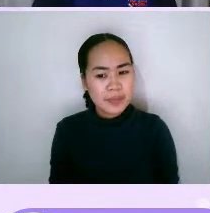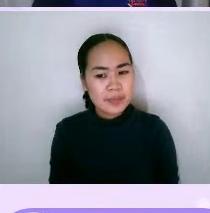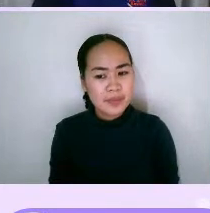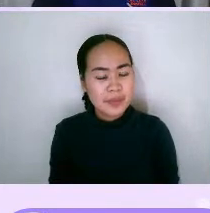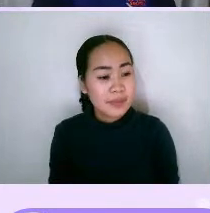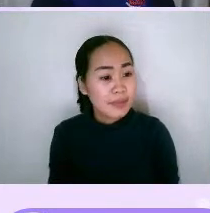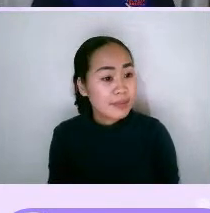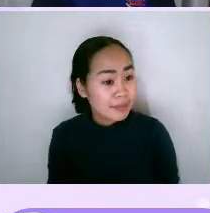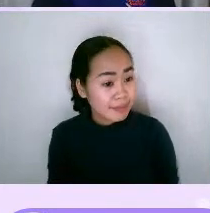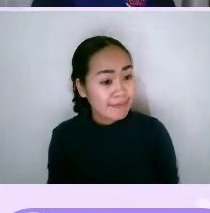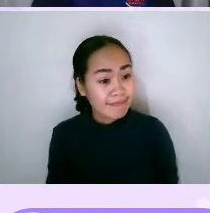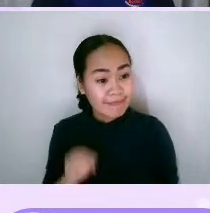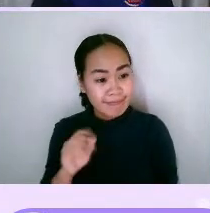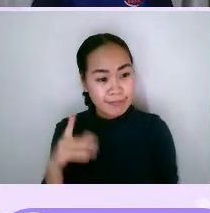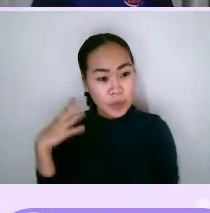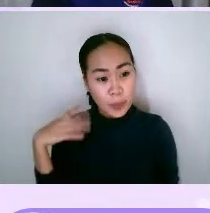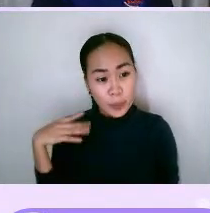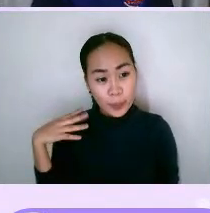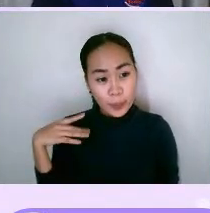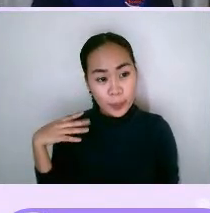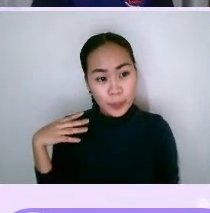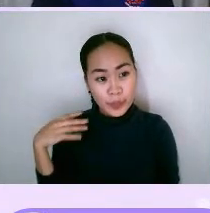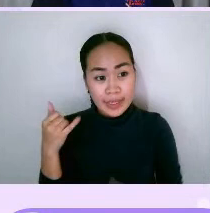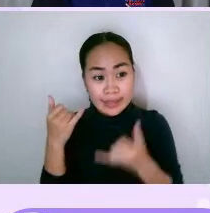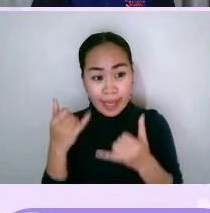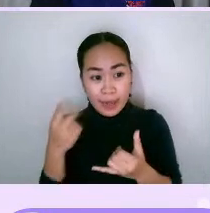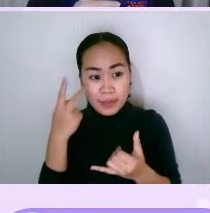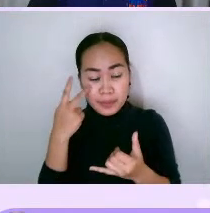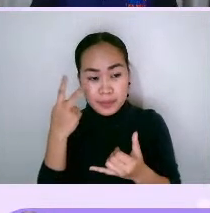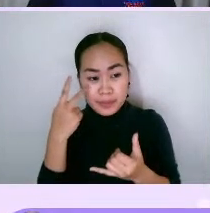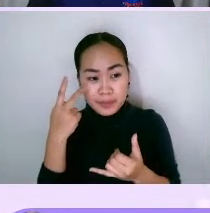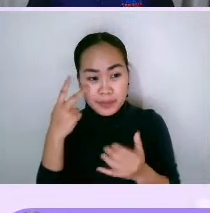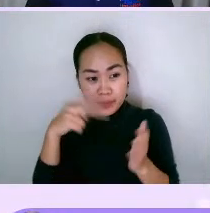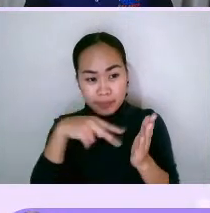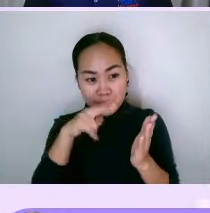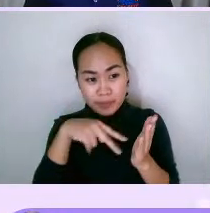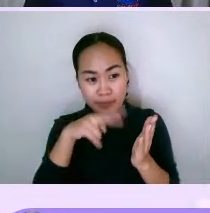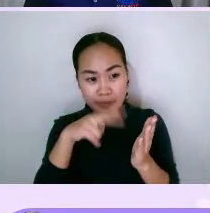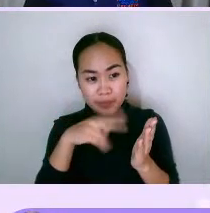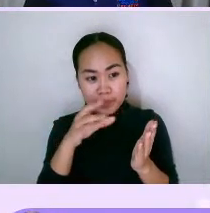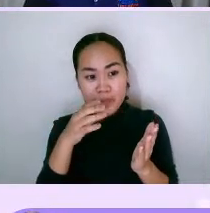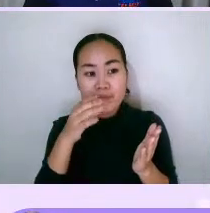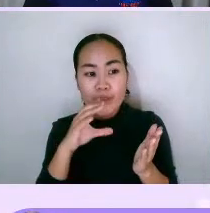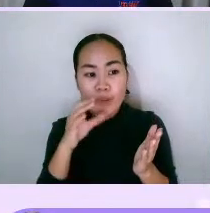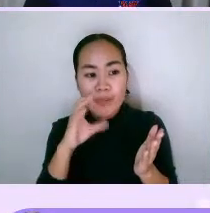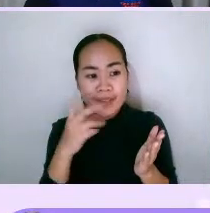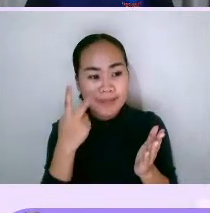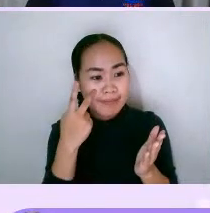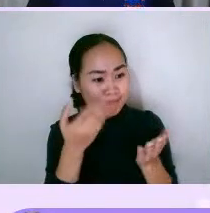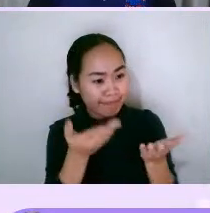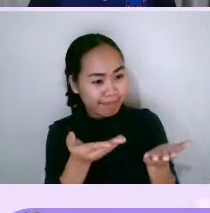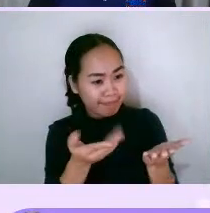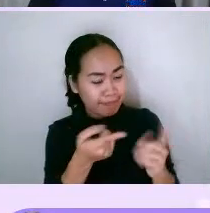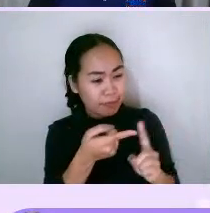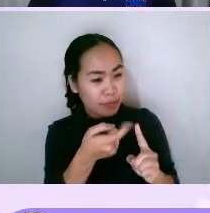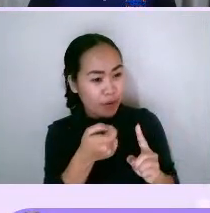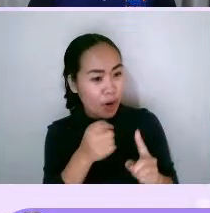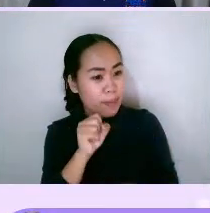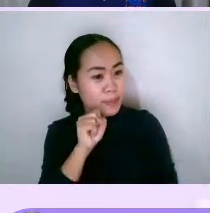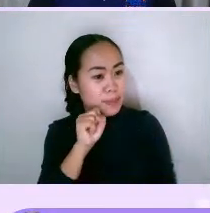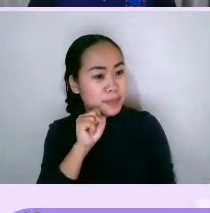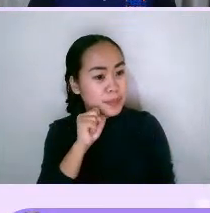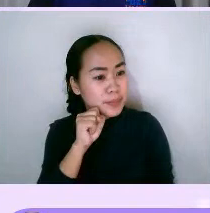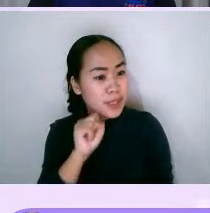Sige po, habang naghihintay po tayo, magbabasa po muna ako ng mga comments natin dito. From Ms. Susan